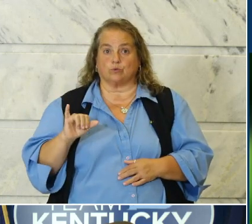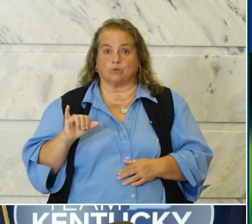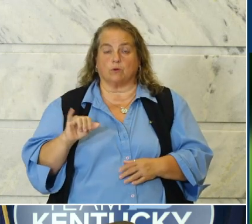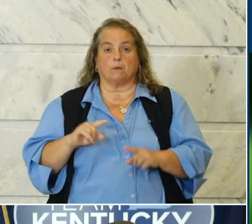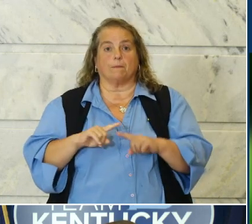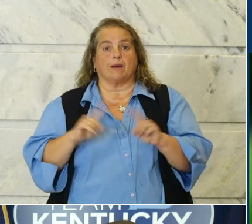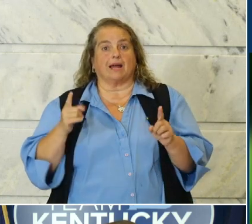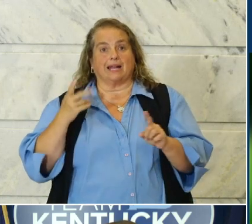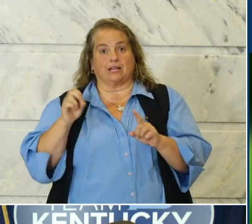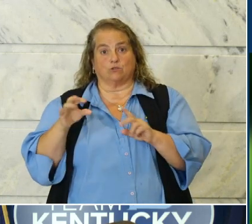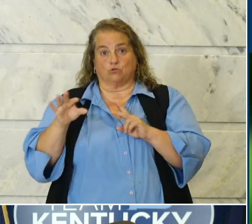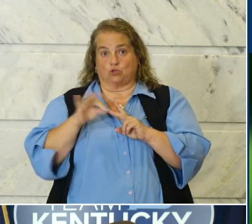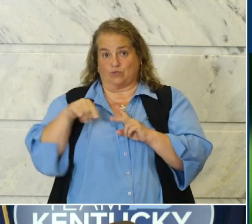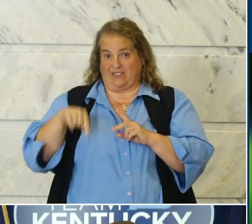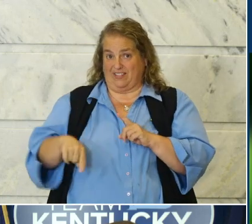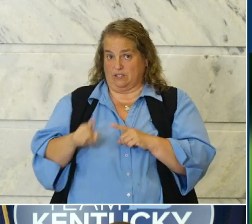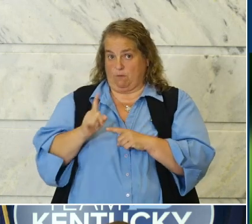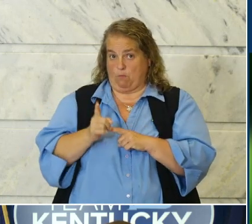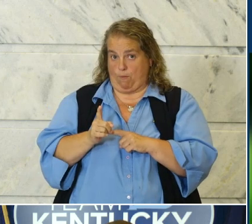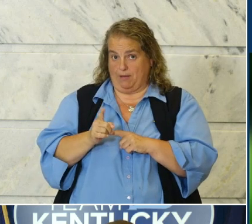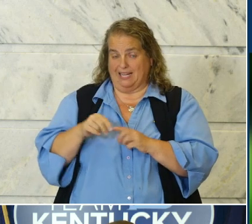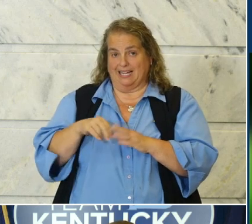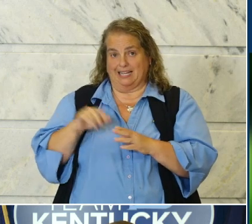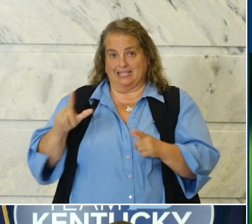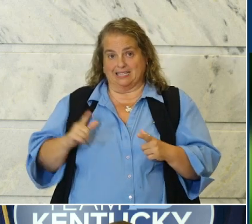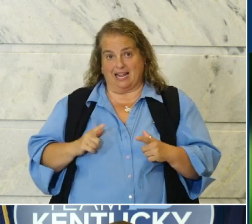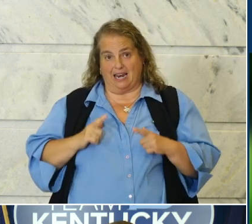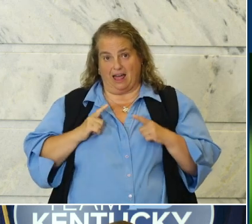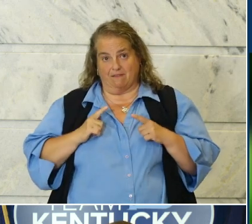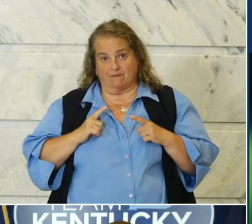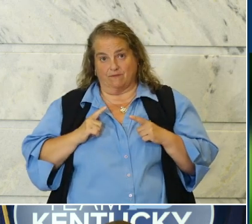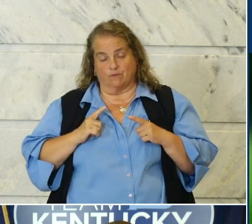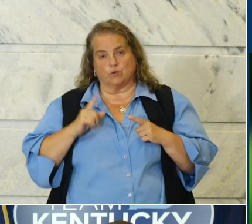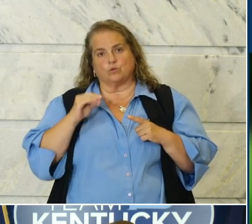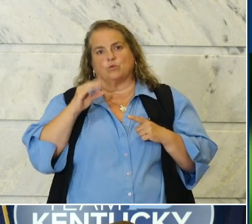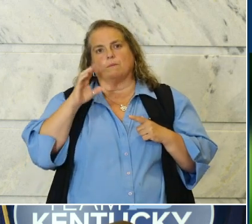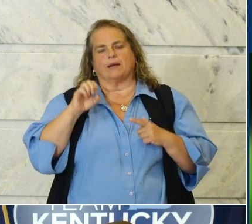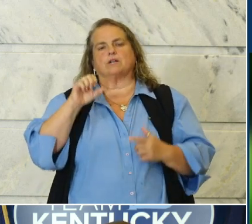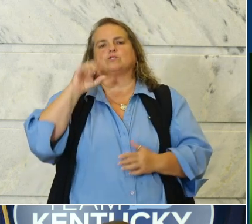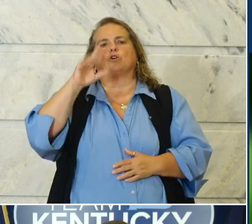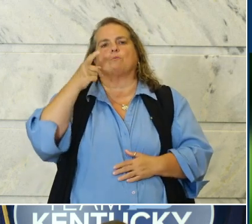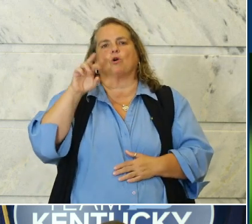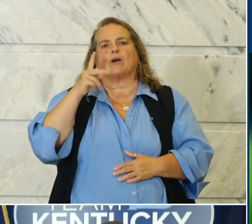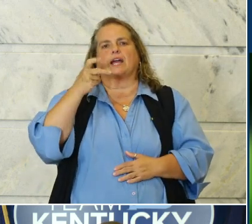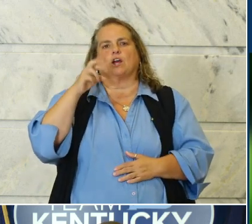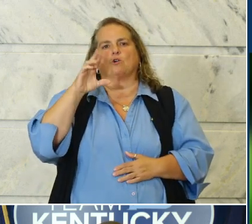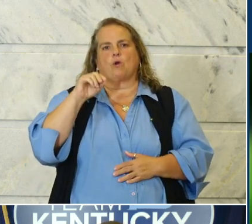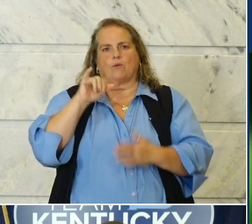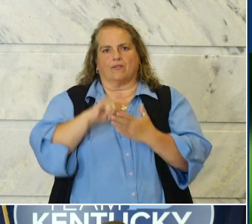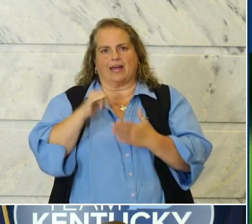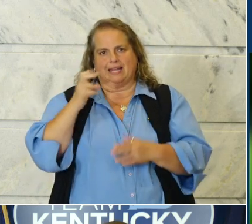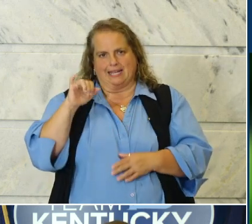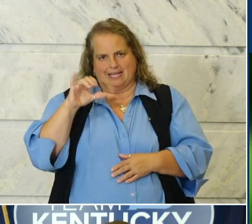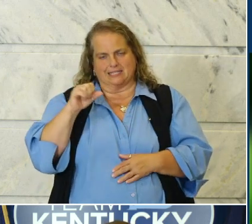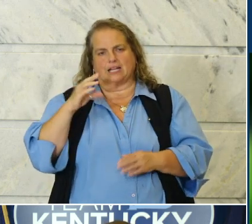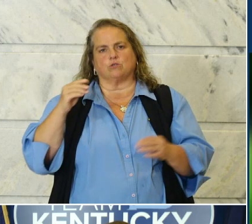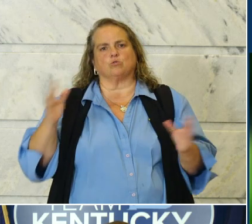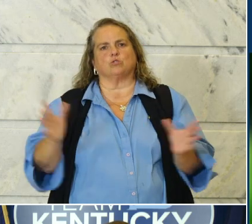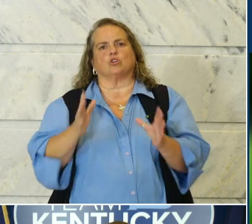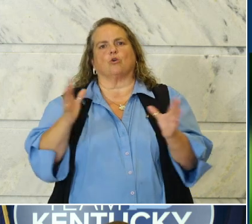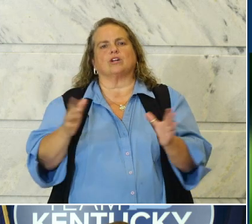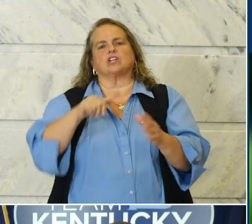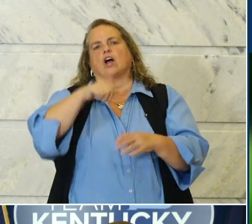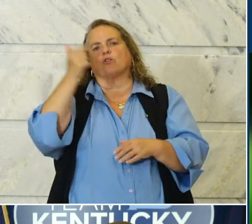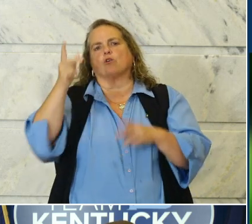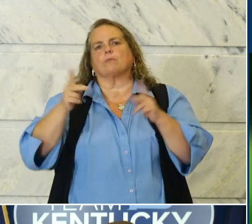he has chosen this moment in his life to be the superhero that he is and to encourage everybody